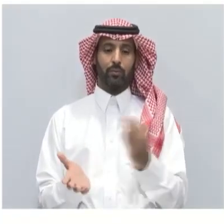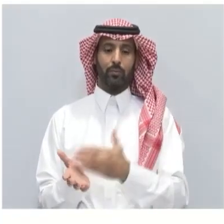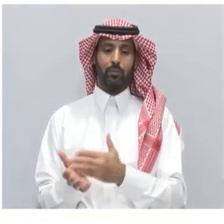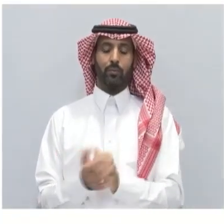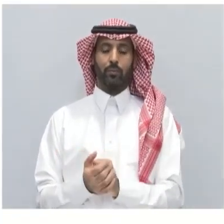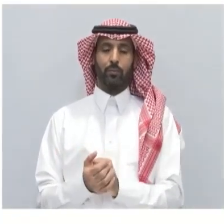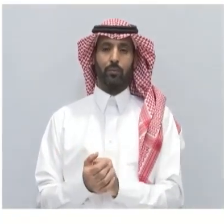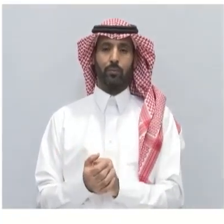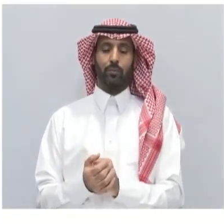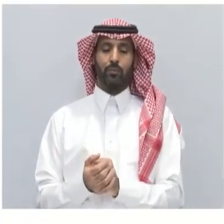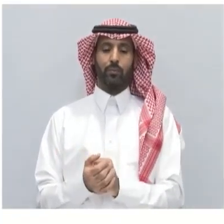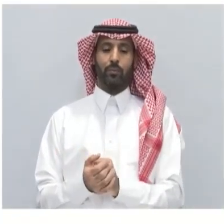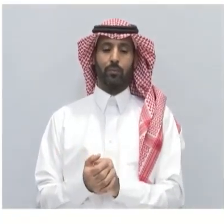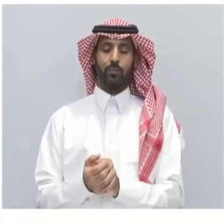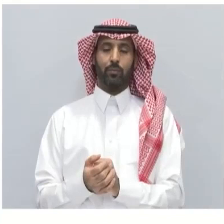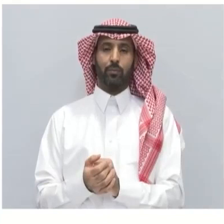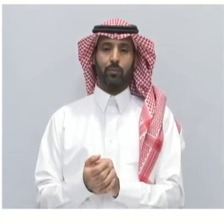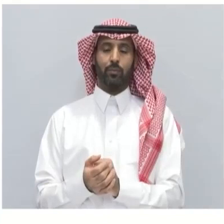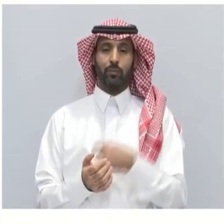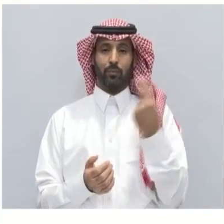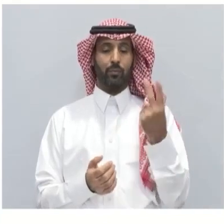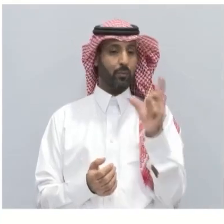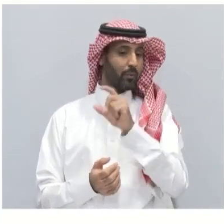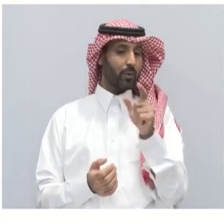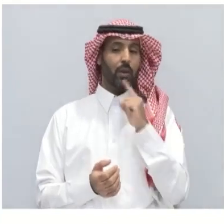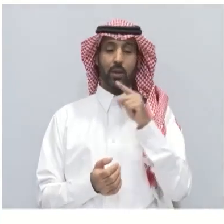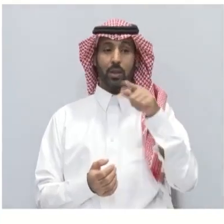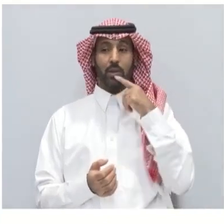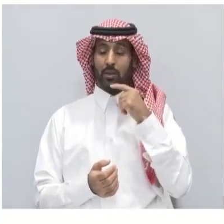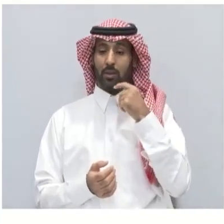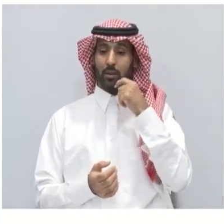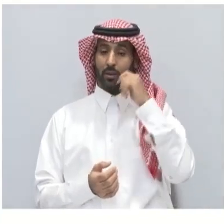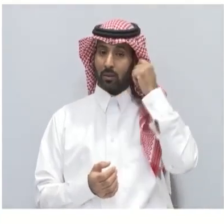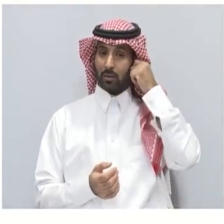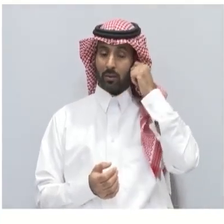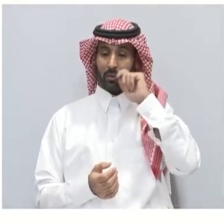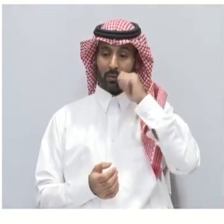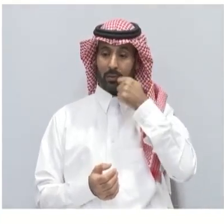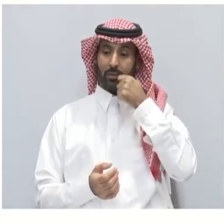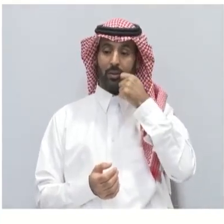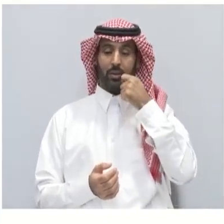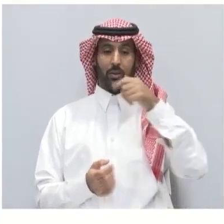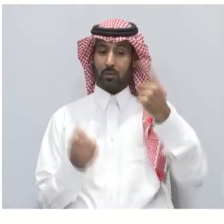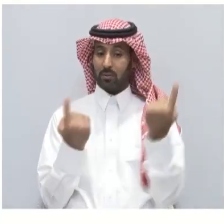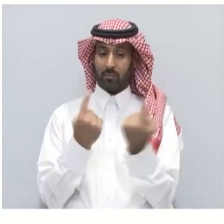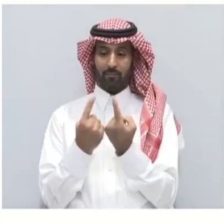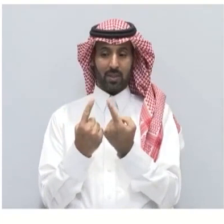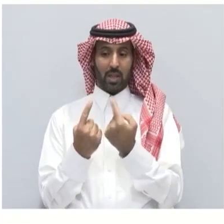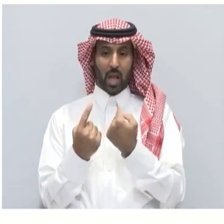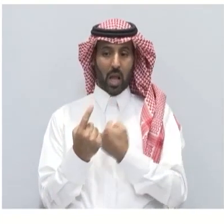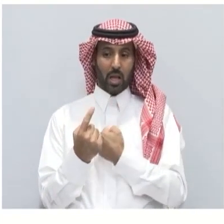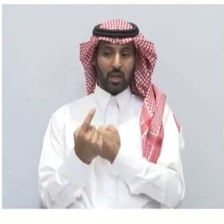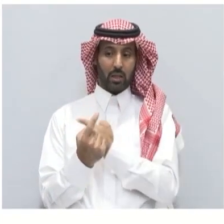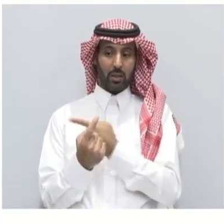try to check the other sentence, number two. He is not going to meet us. He is busy. He is